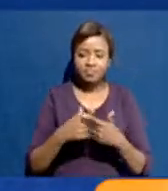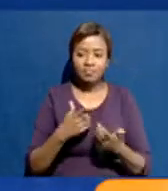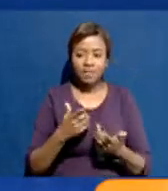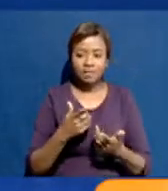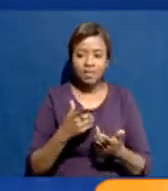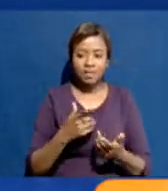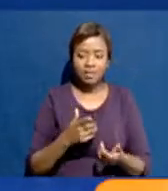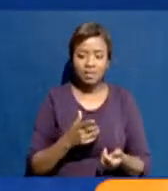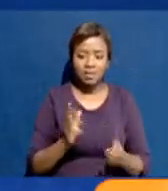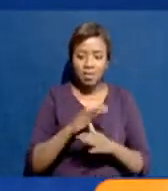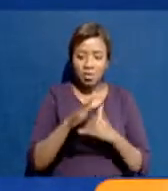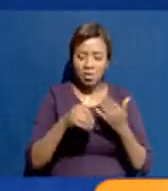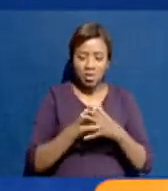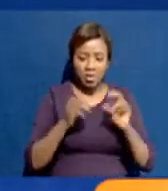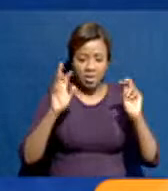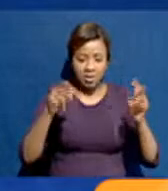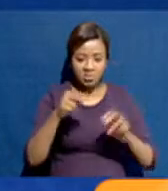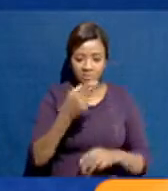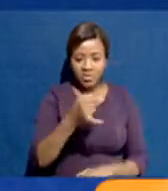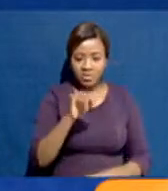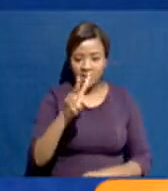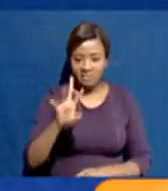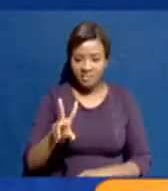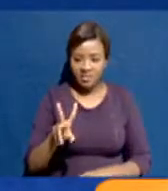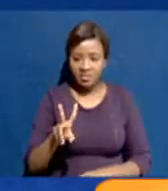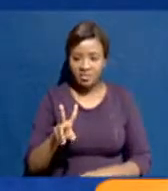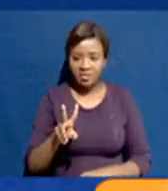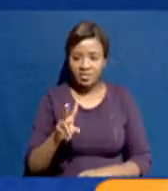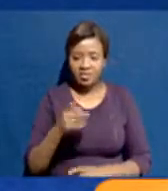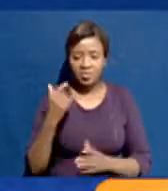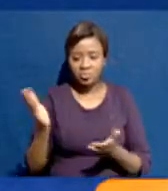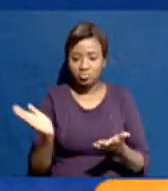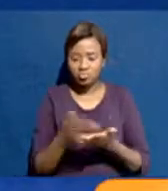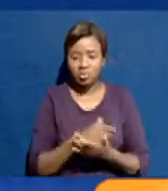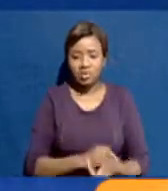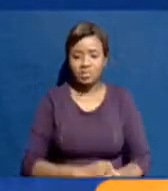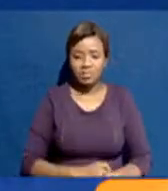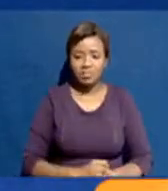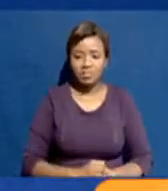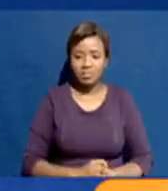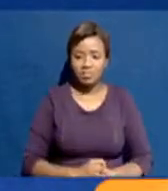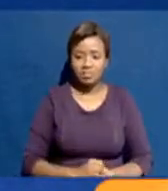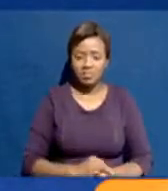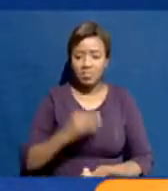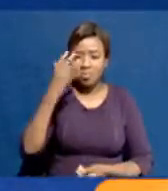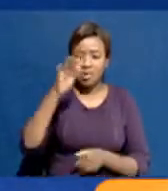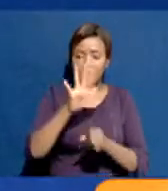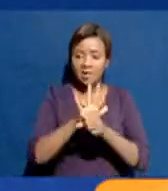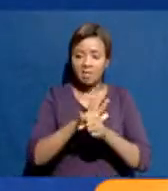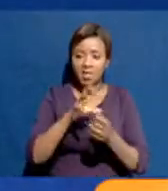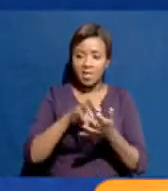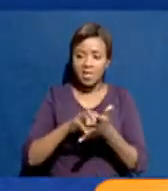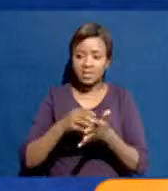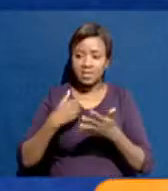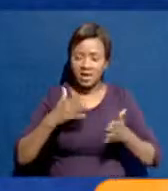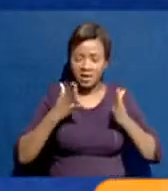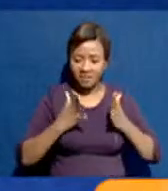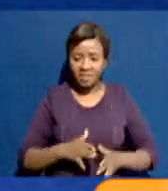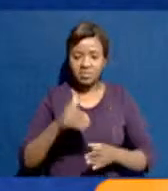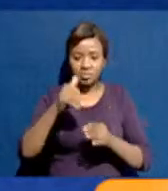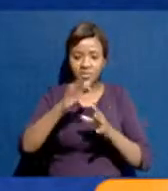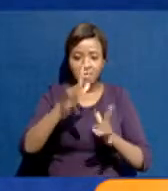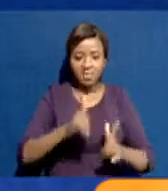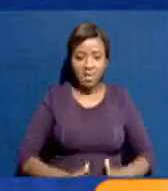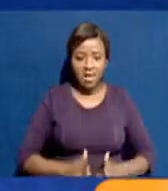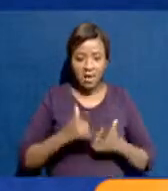whole HIV issue. You never know how much your reach is going, because in most cases, they have someone somewhere in their lives who is also